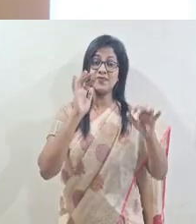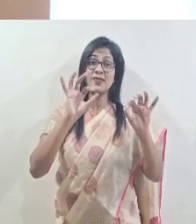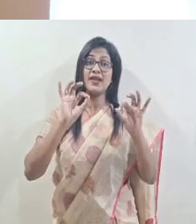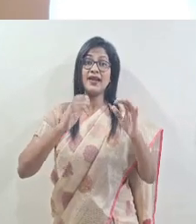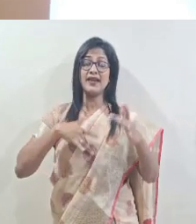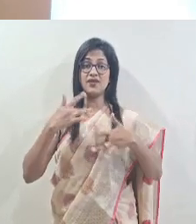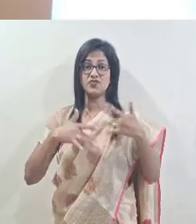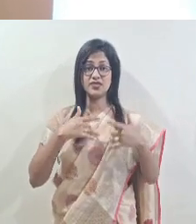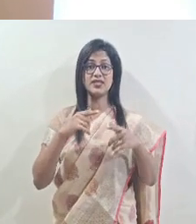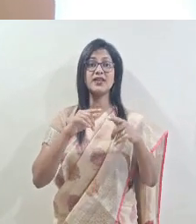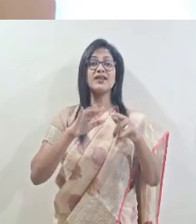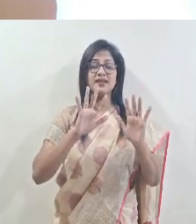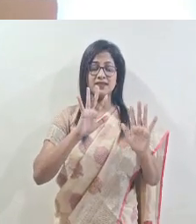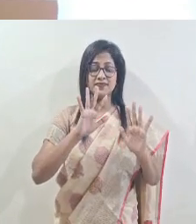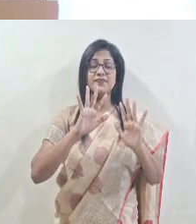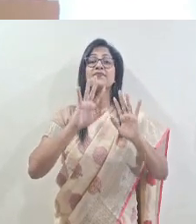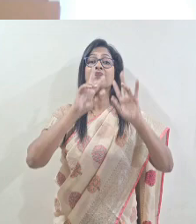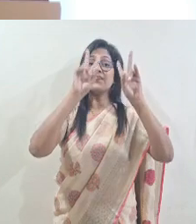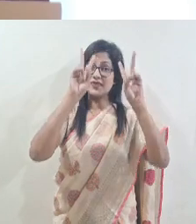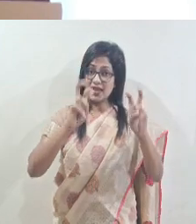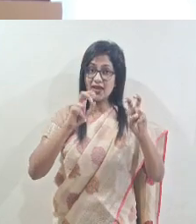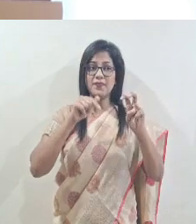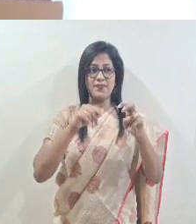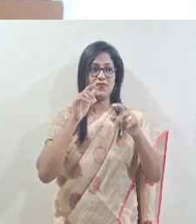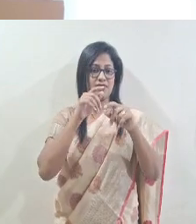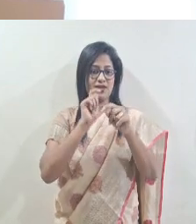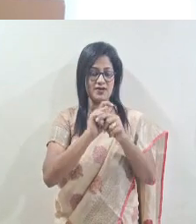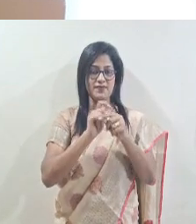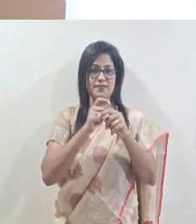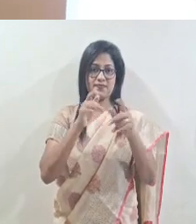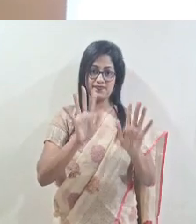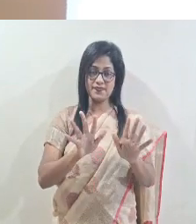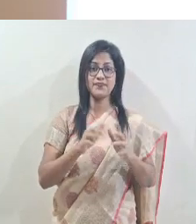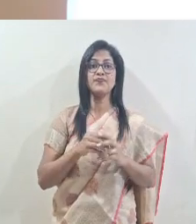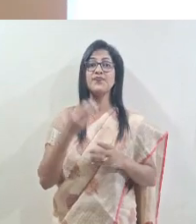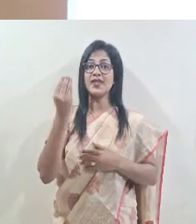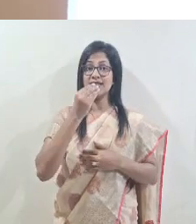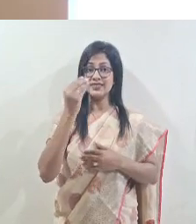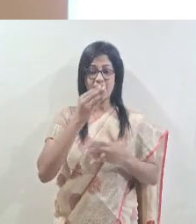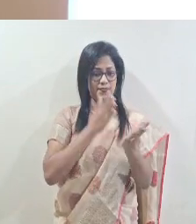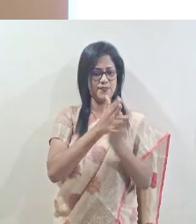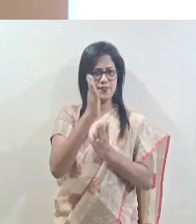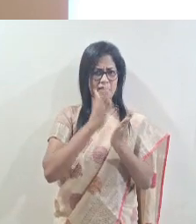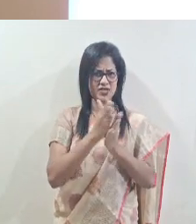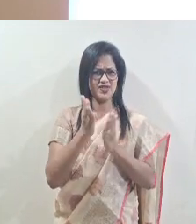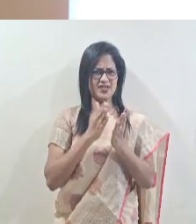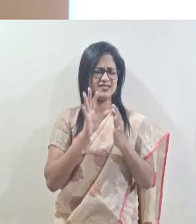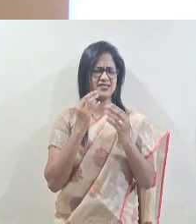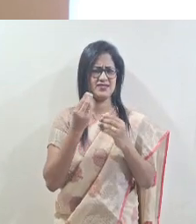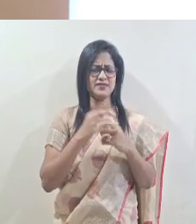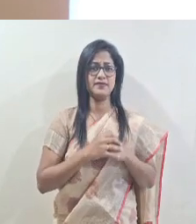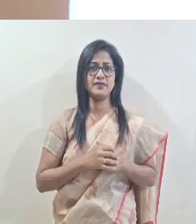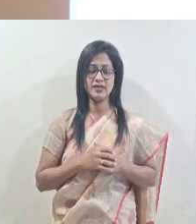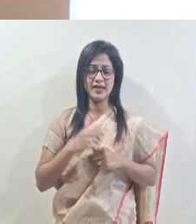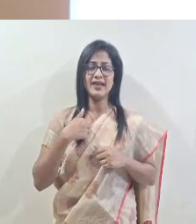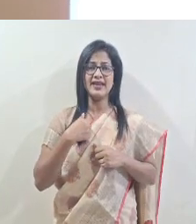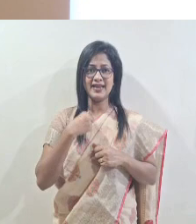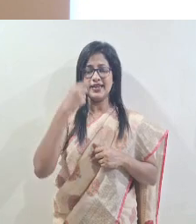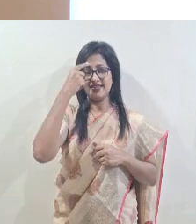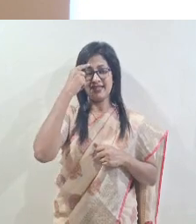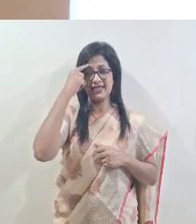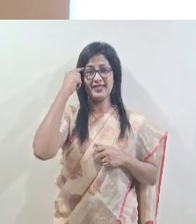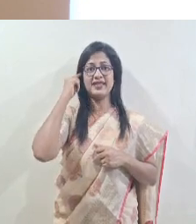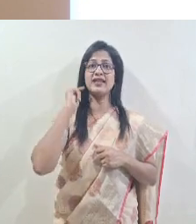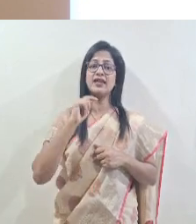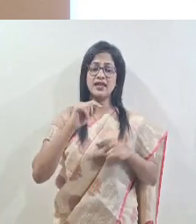Interesting theme. I've been working on this area. Couple of things methodologically. I didn't find